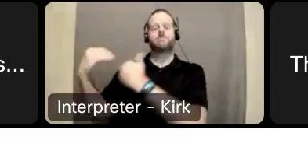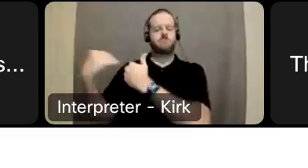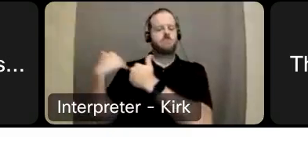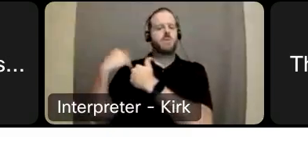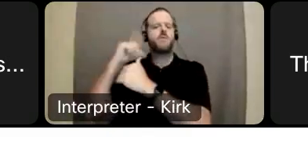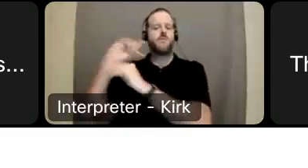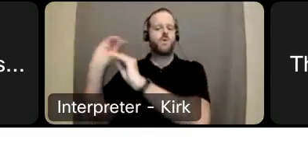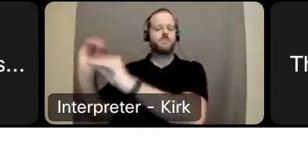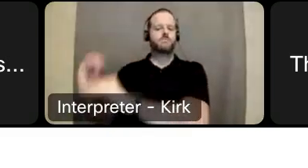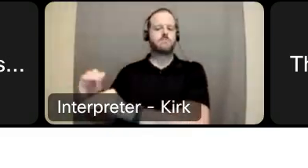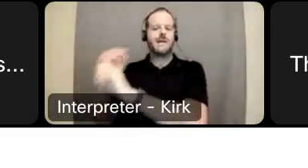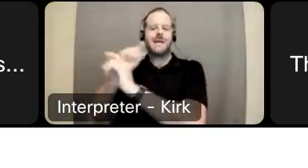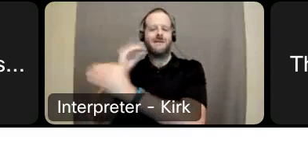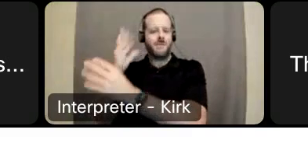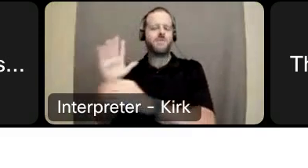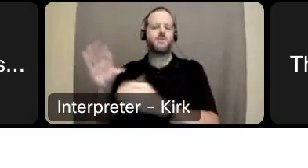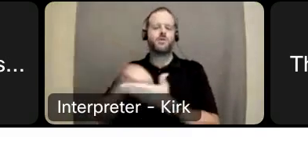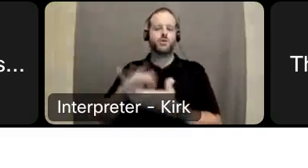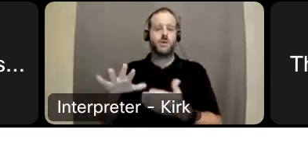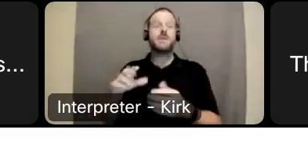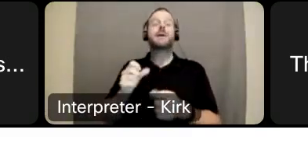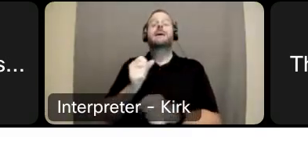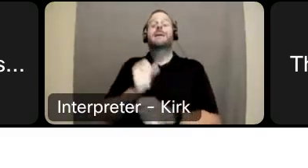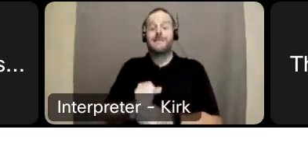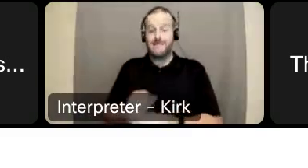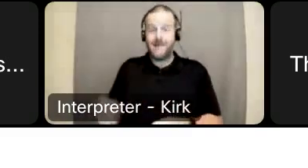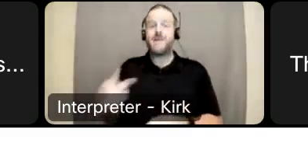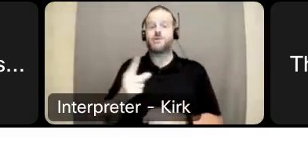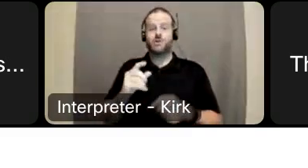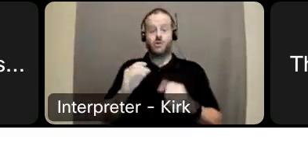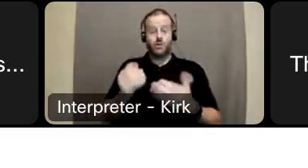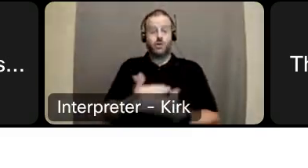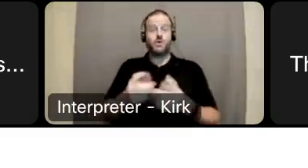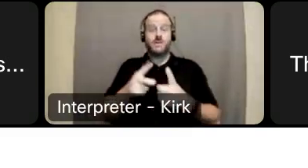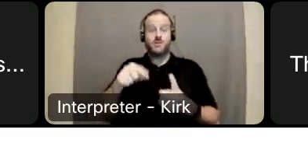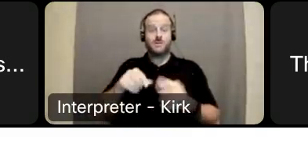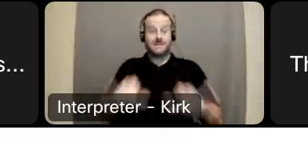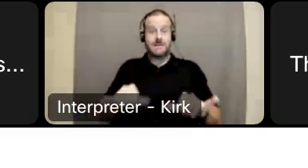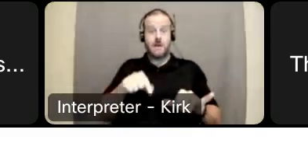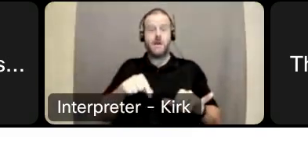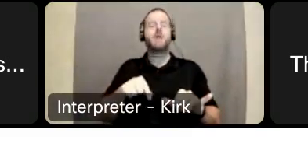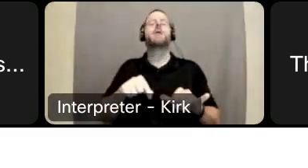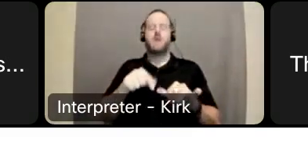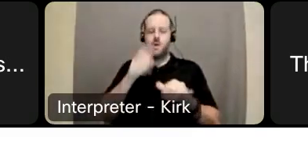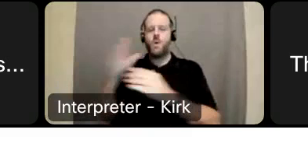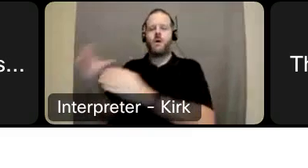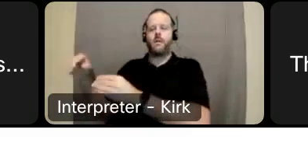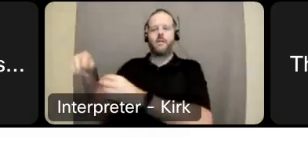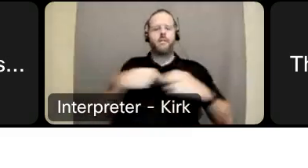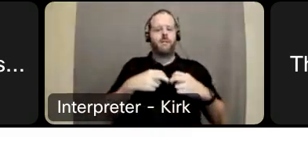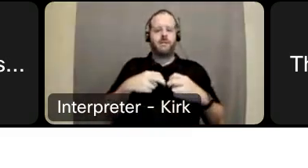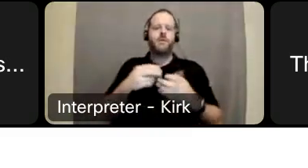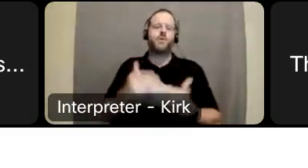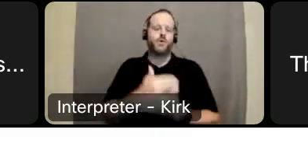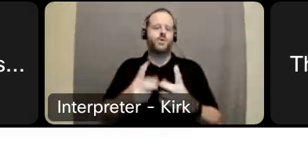completing information for that student. And then next year, if they stay in that new district would be responsible for it if they're